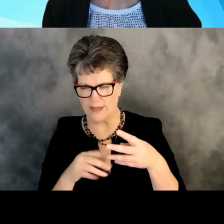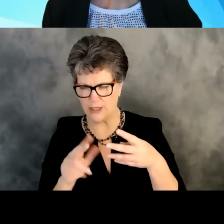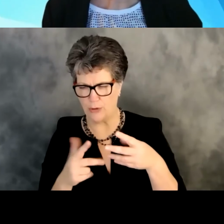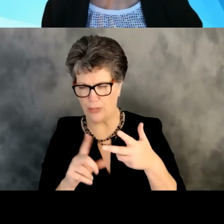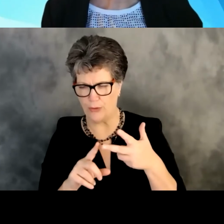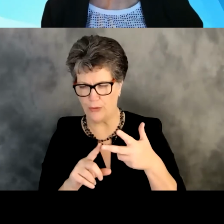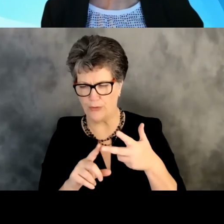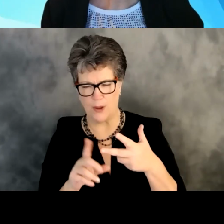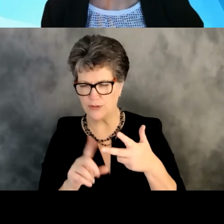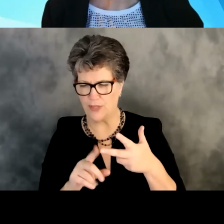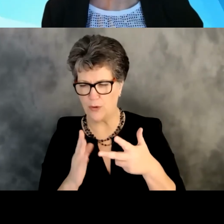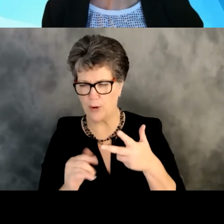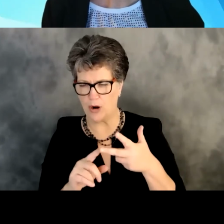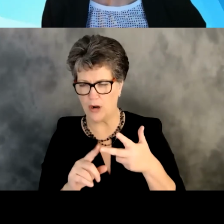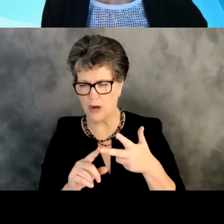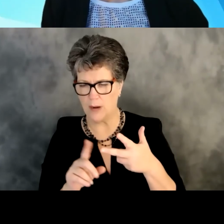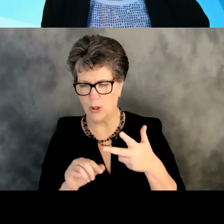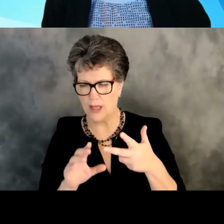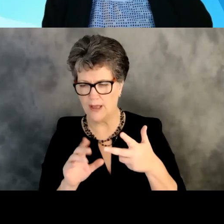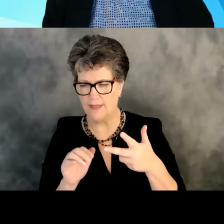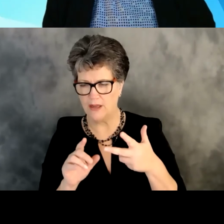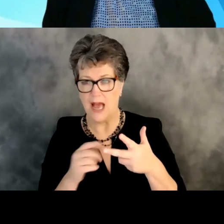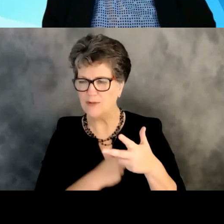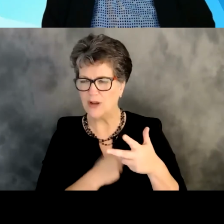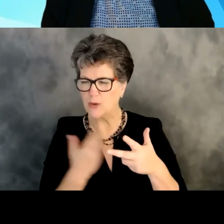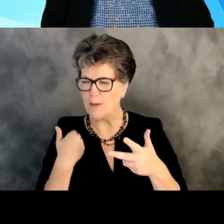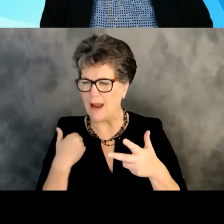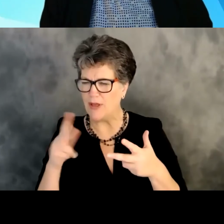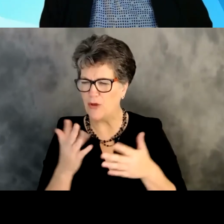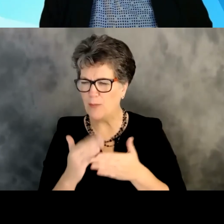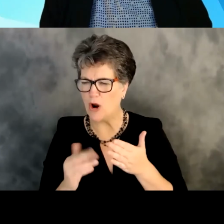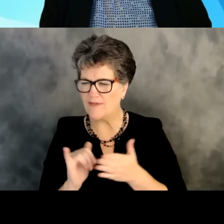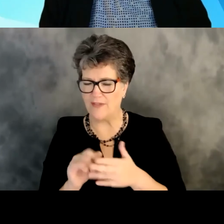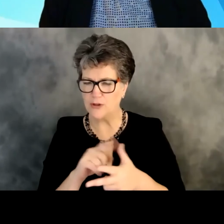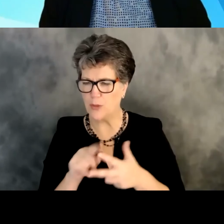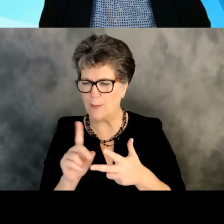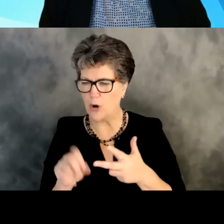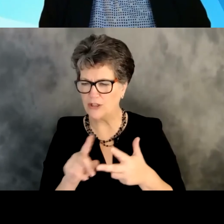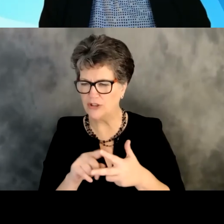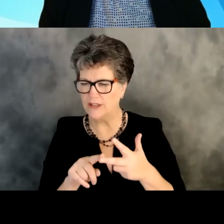third, there was a third piece. I'm sorry, can you remind me the third part of that? There was a 3-part question.